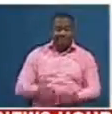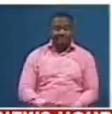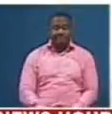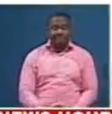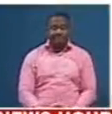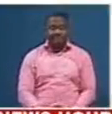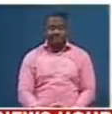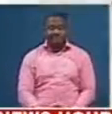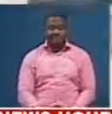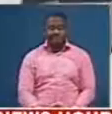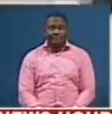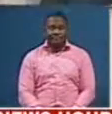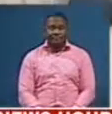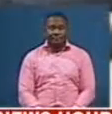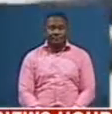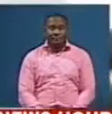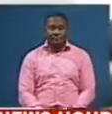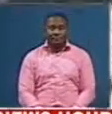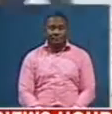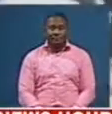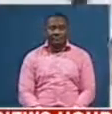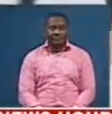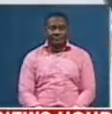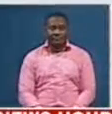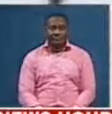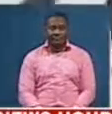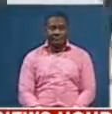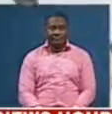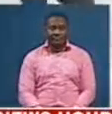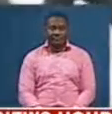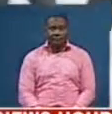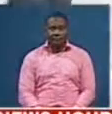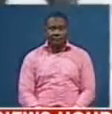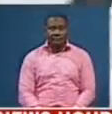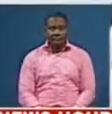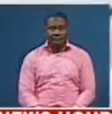simulation in Accra. Yaira Lawe, GBC 24, Accra.